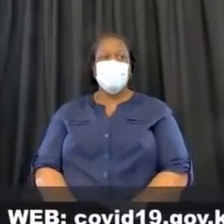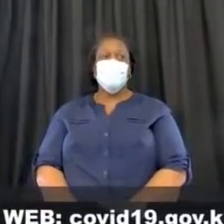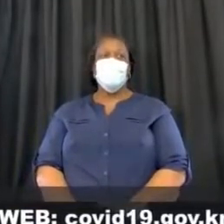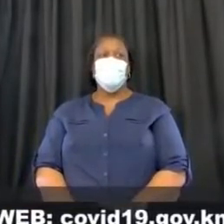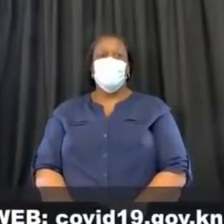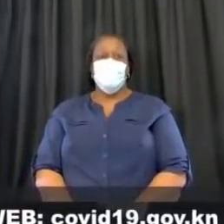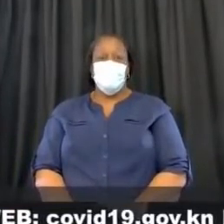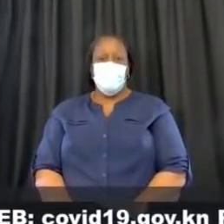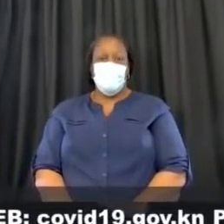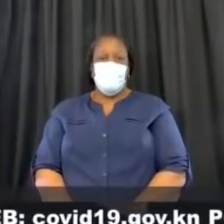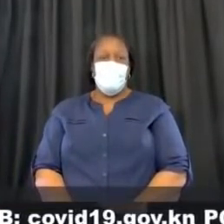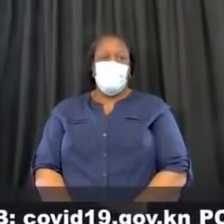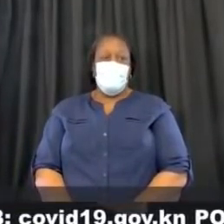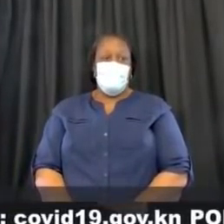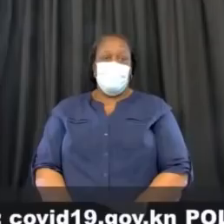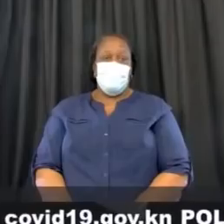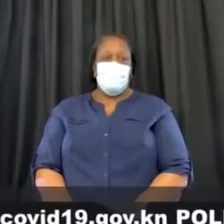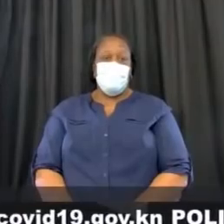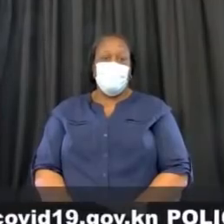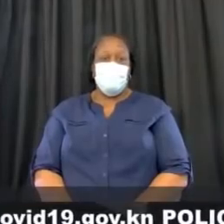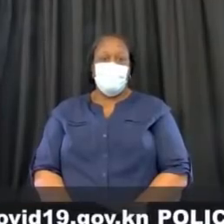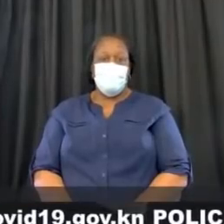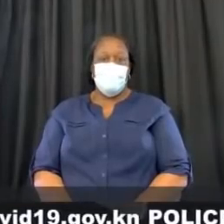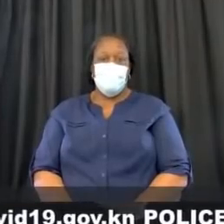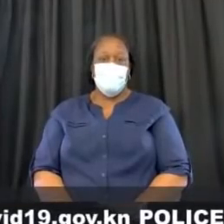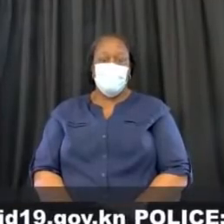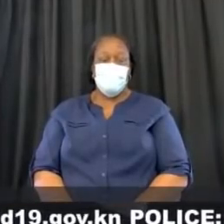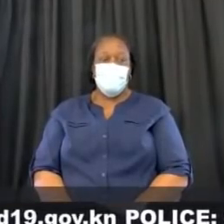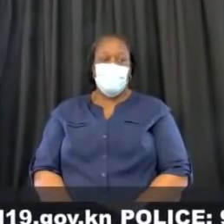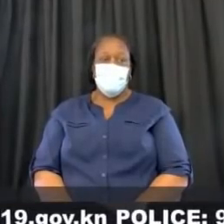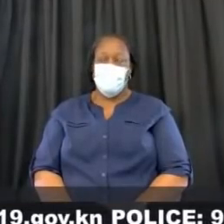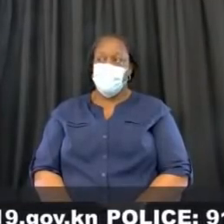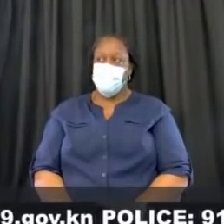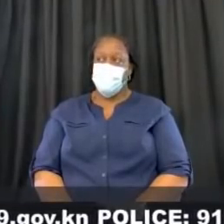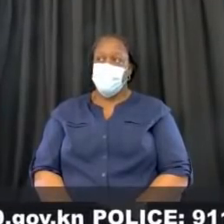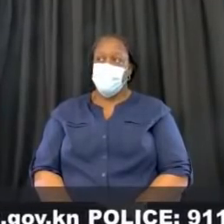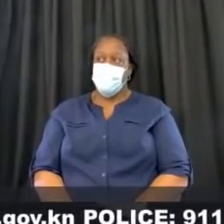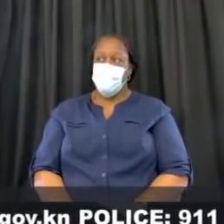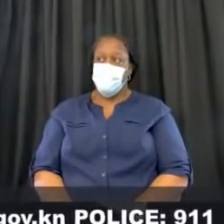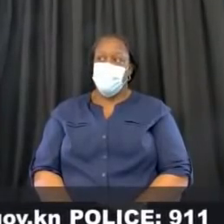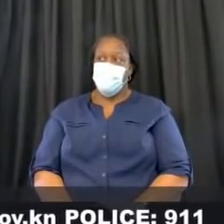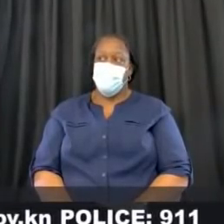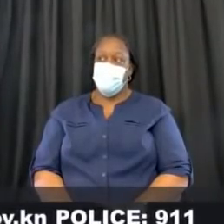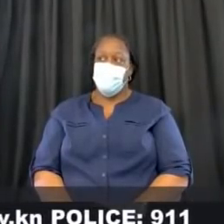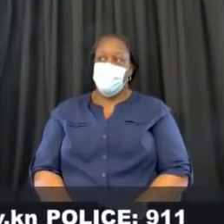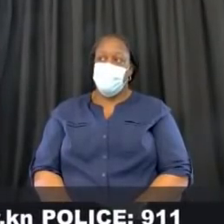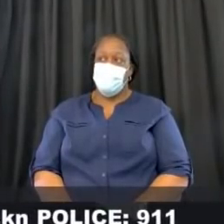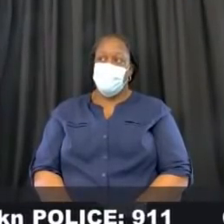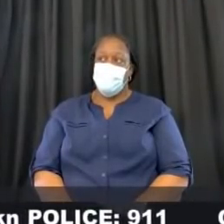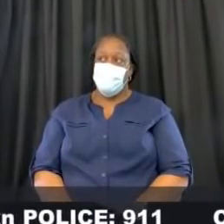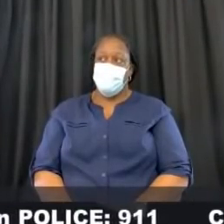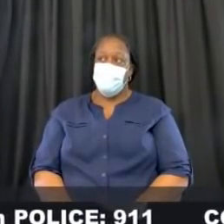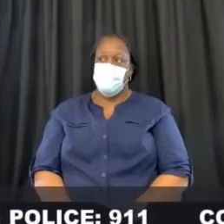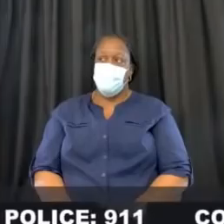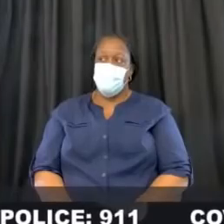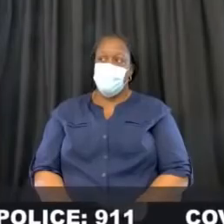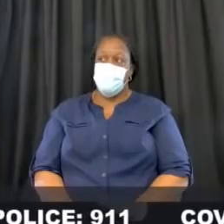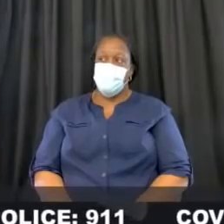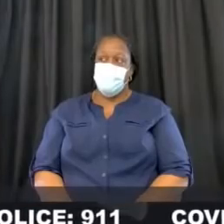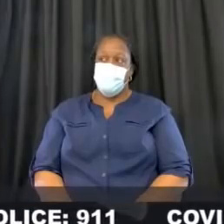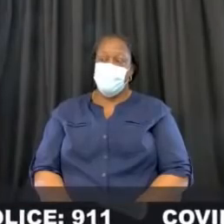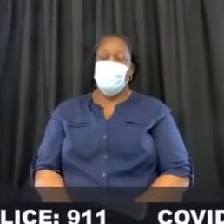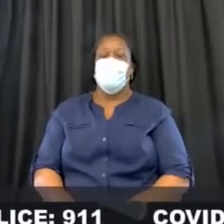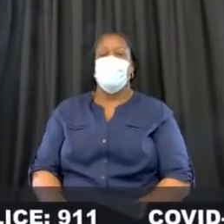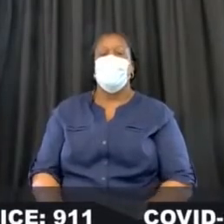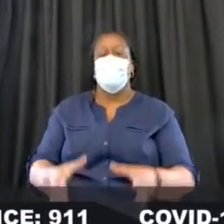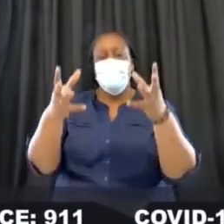The third question, can you give us any information on the last COVID death, which